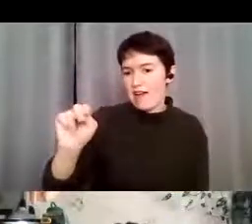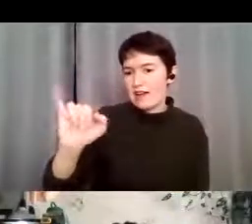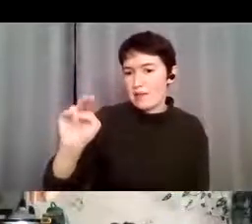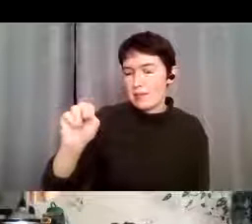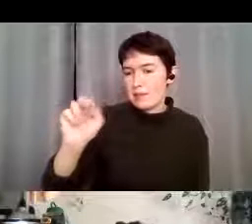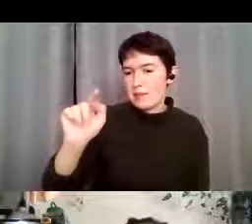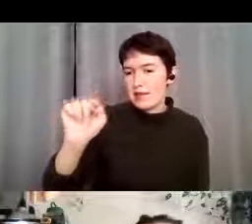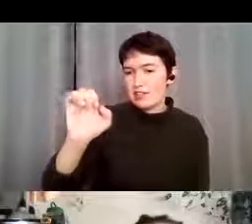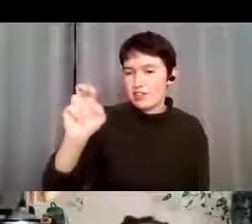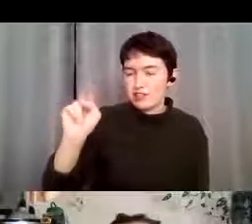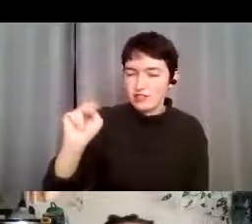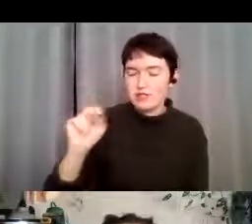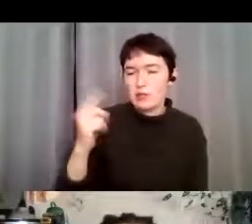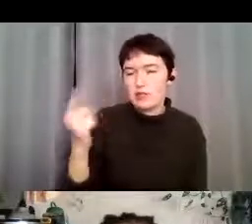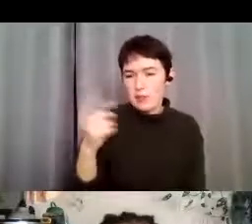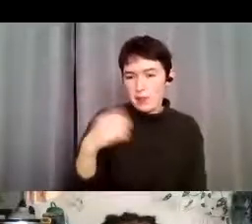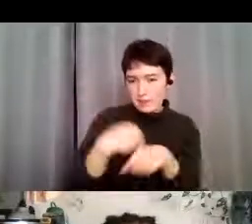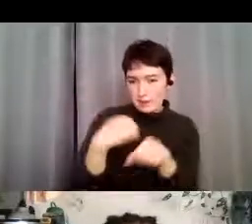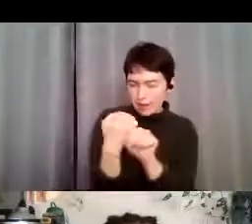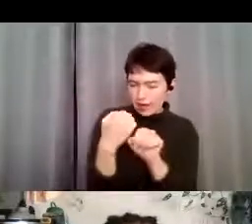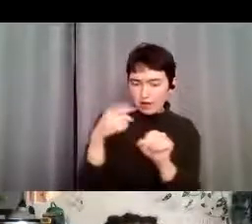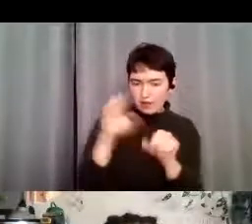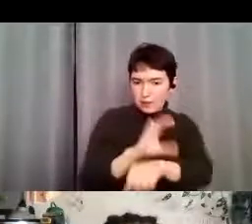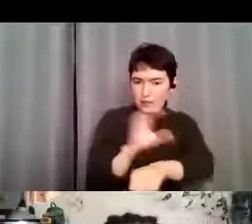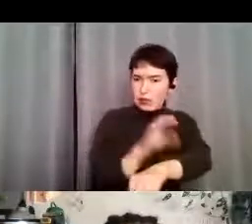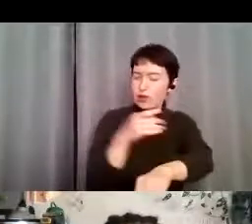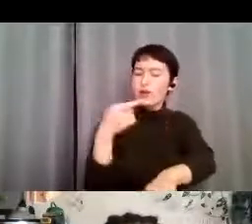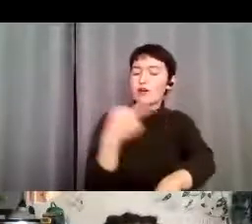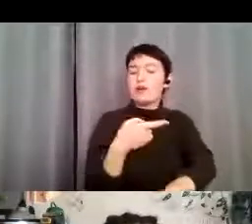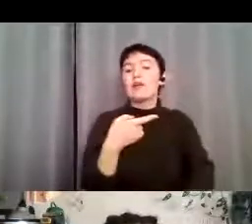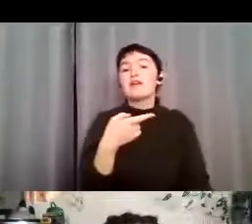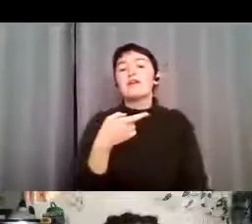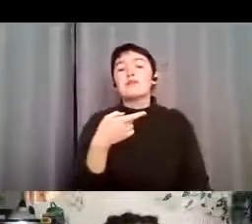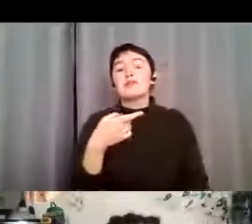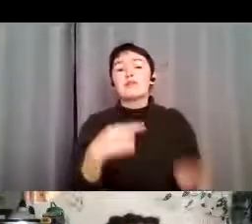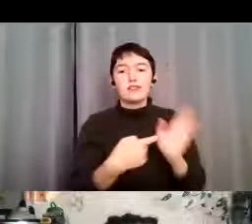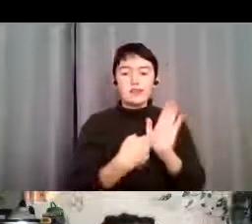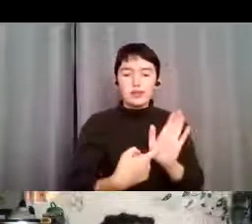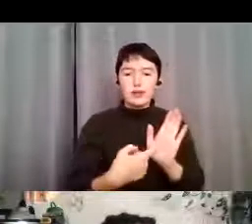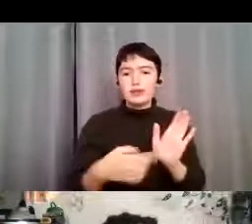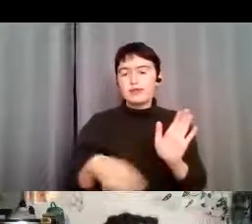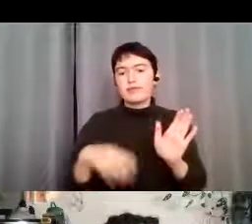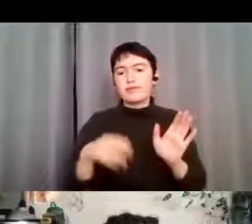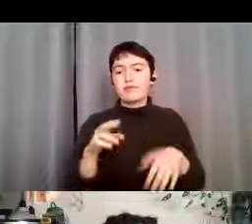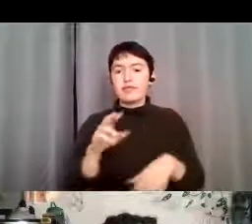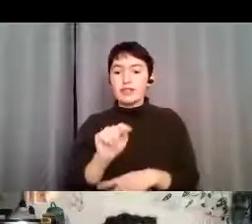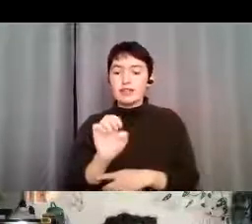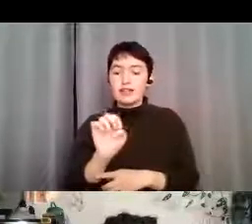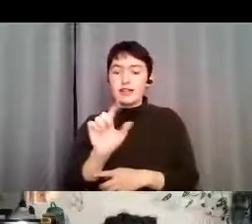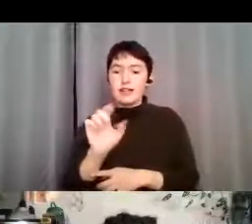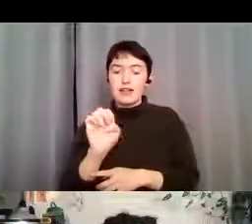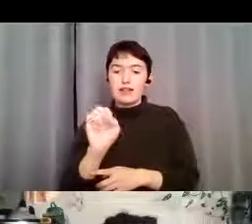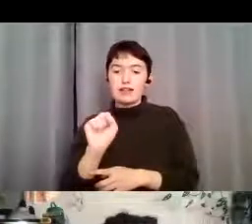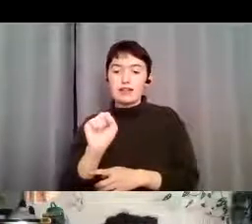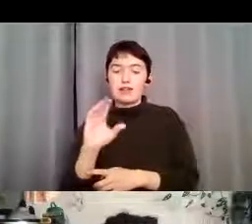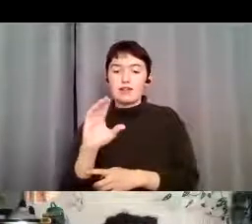shows you where some of the cameras and telescopes on LRO are, where they're pointing. They're usually pointing down towards